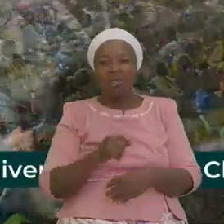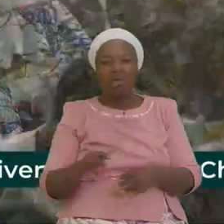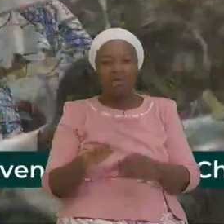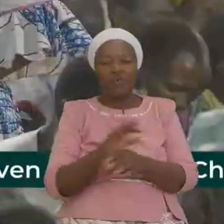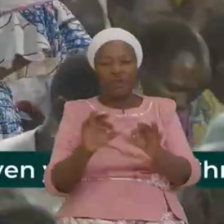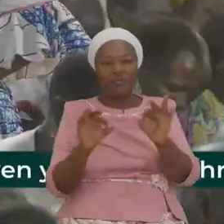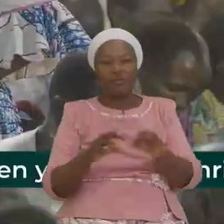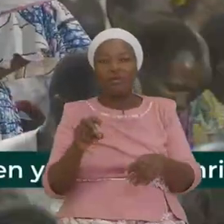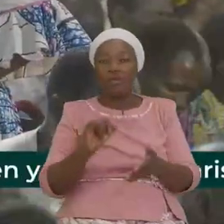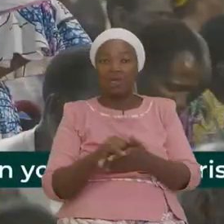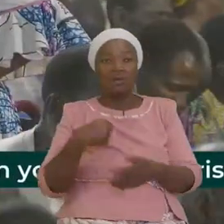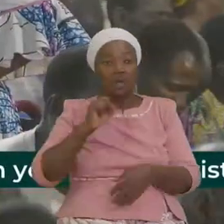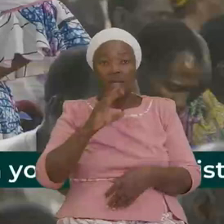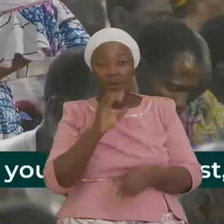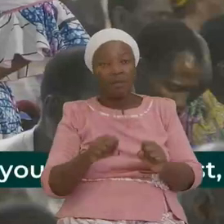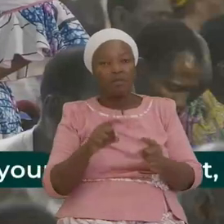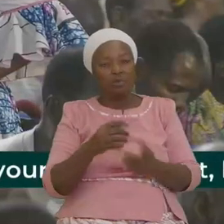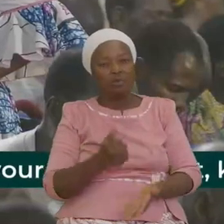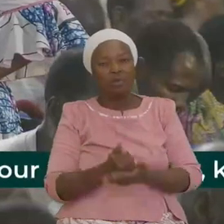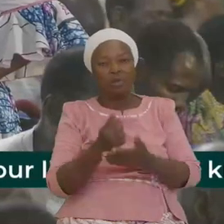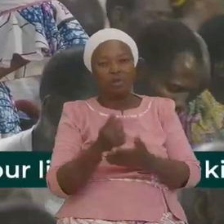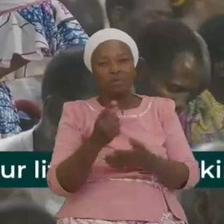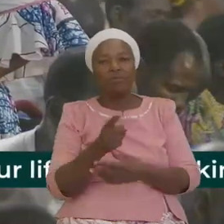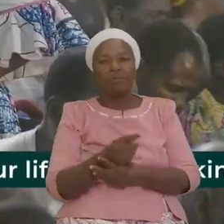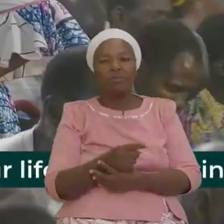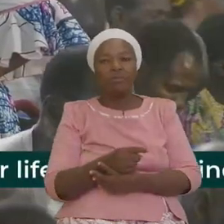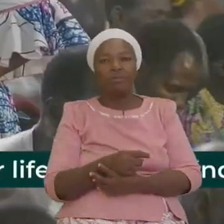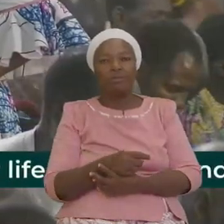the form so that we can be able to help you.